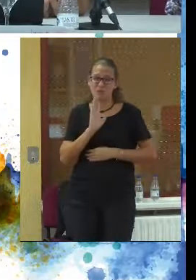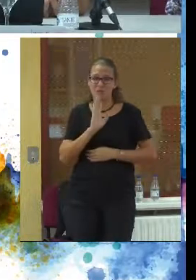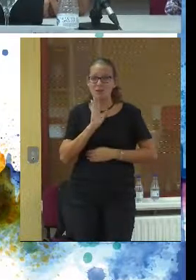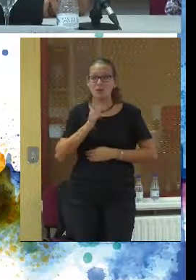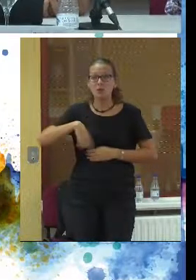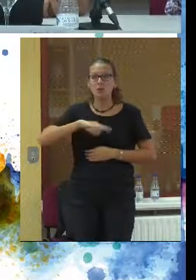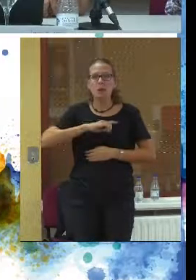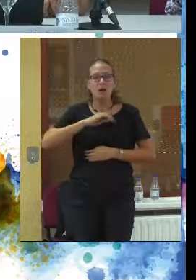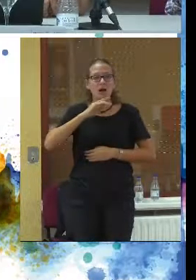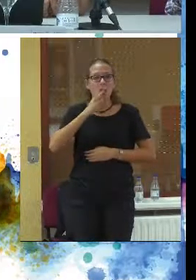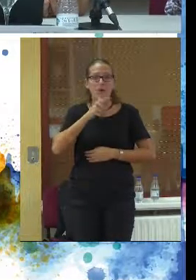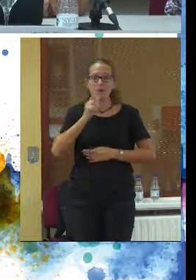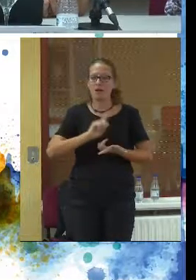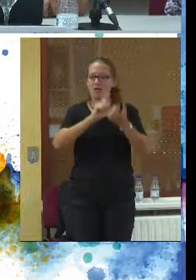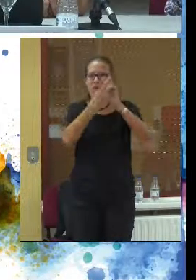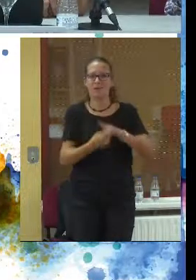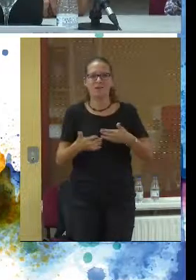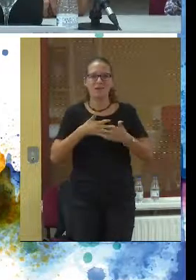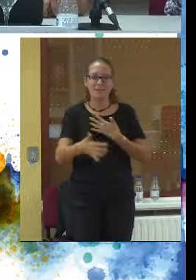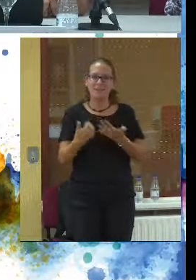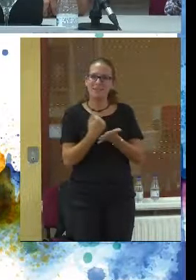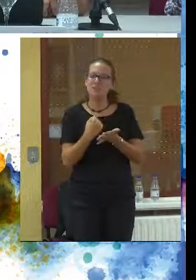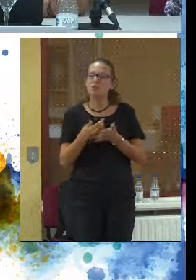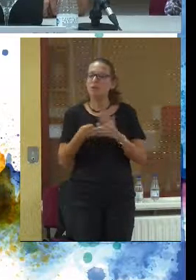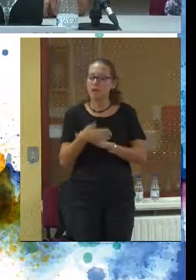Instead of having automated